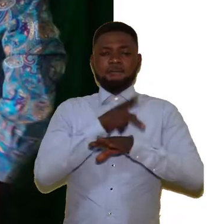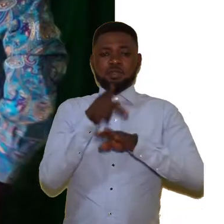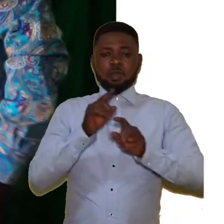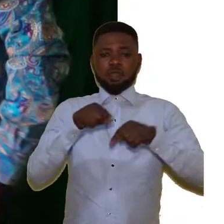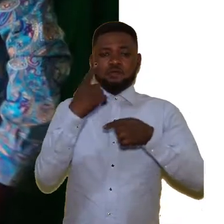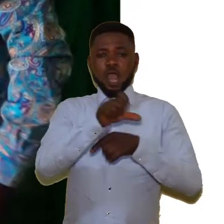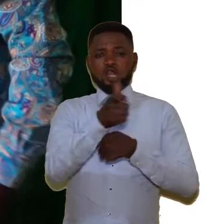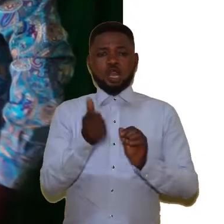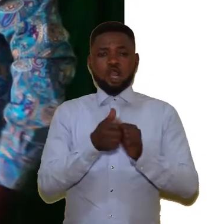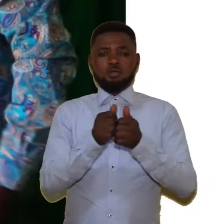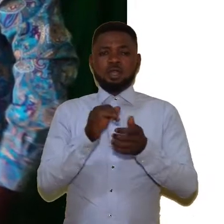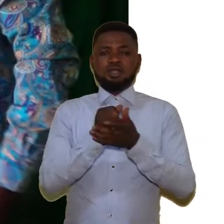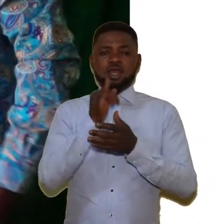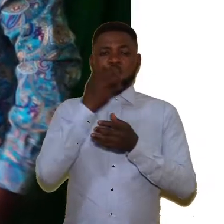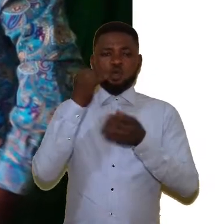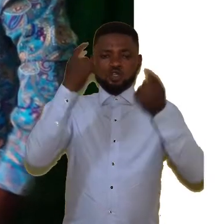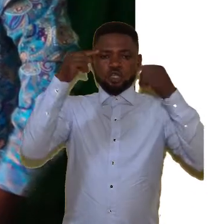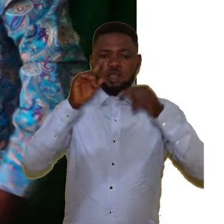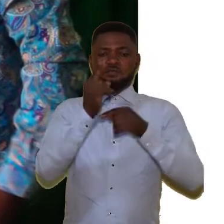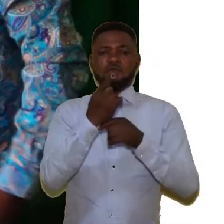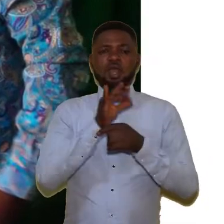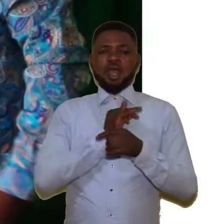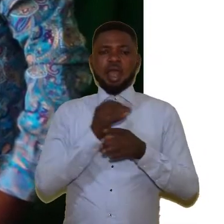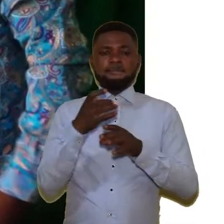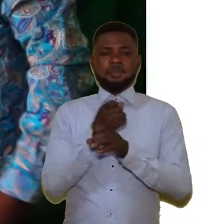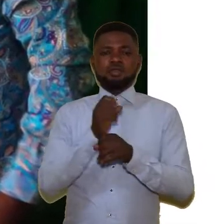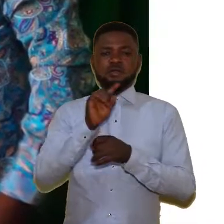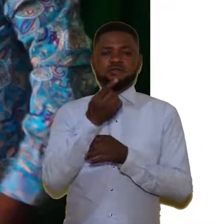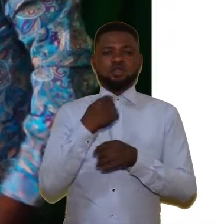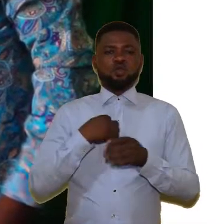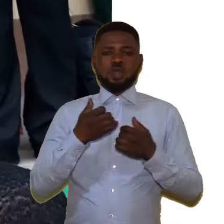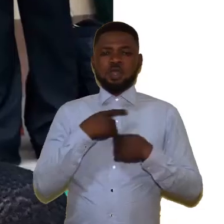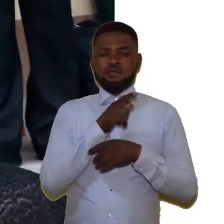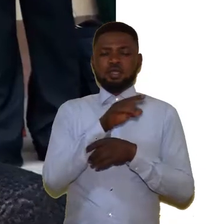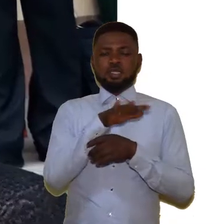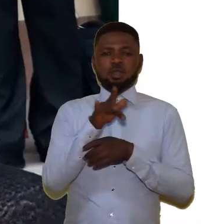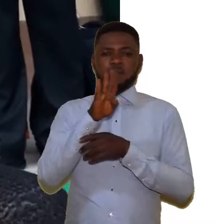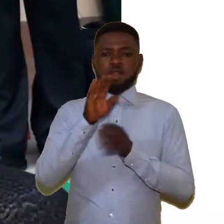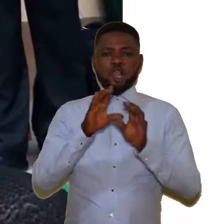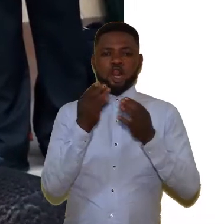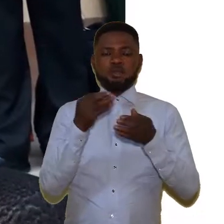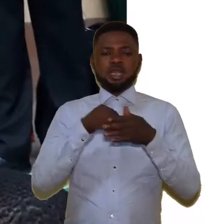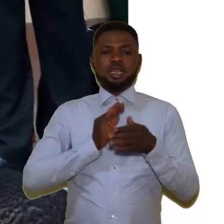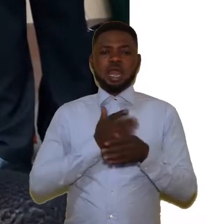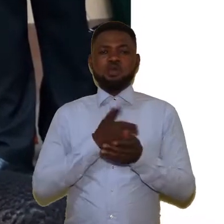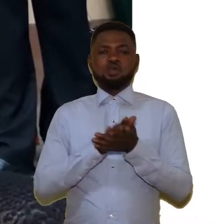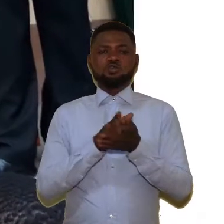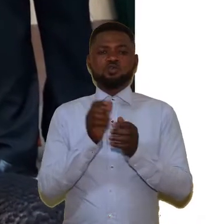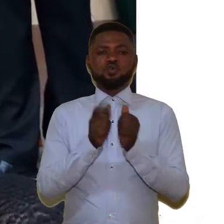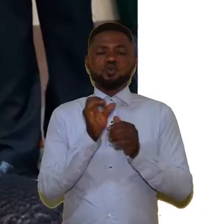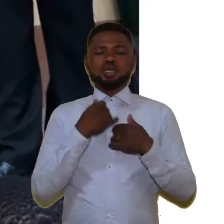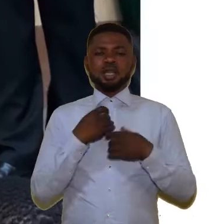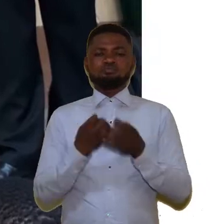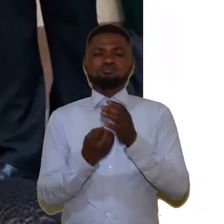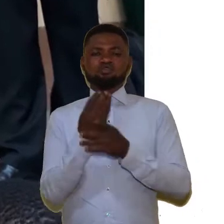principals, I went for another competition, which was a successful one. I emerged the first. We have a spelling bee club in our school, which